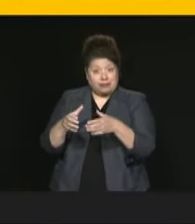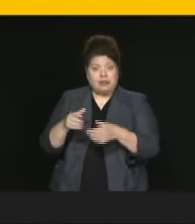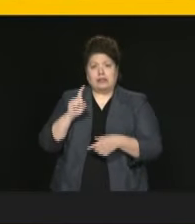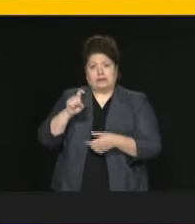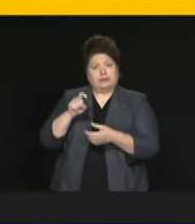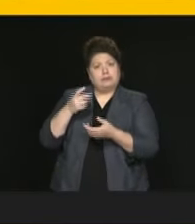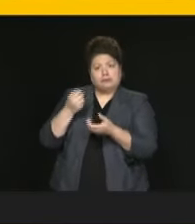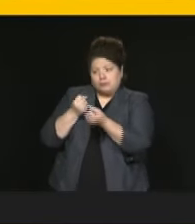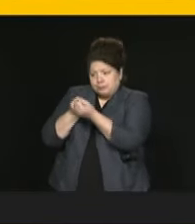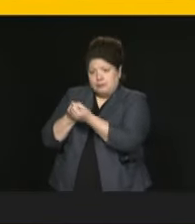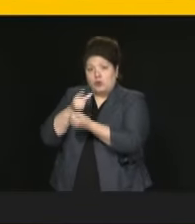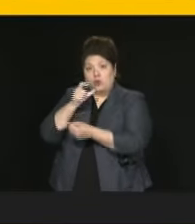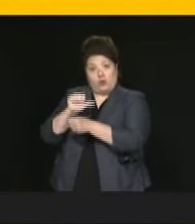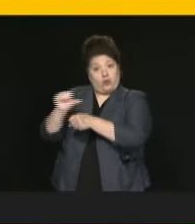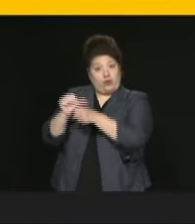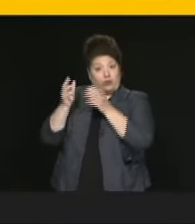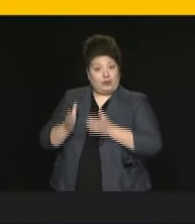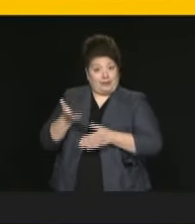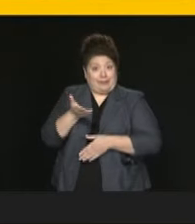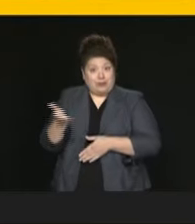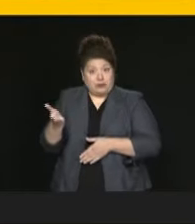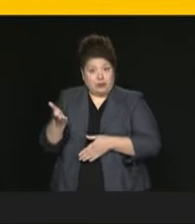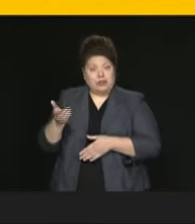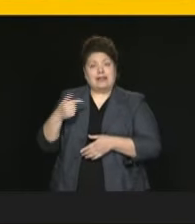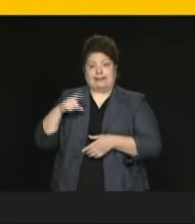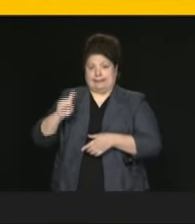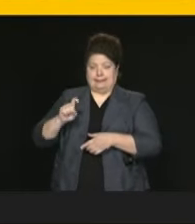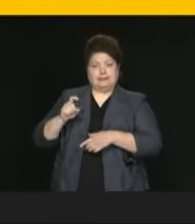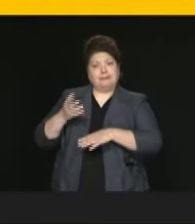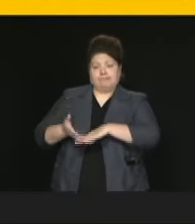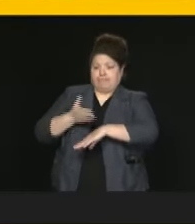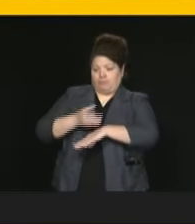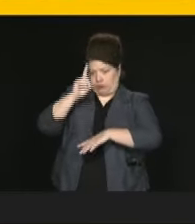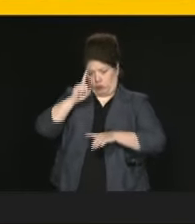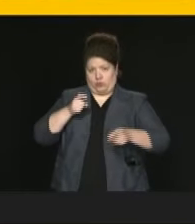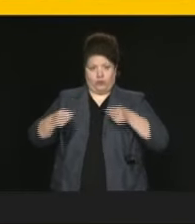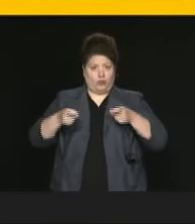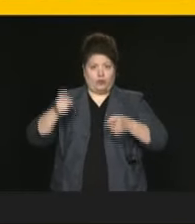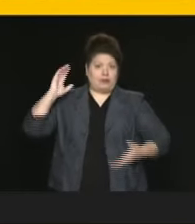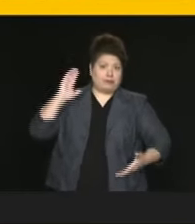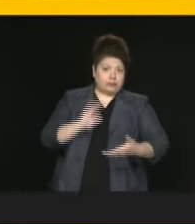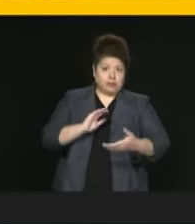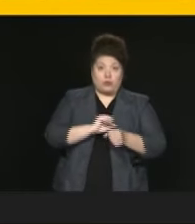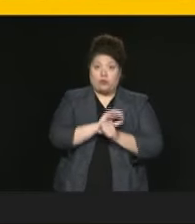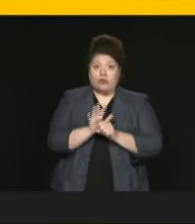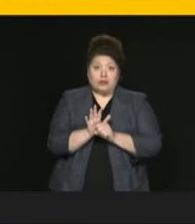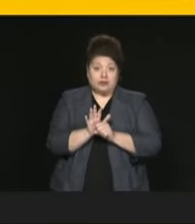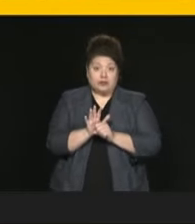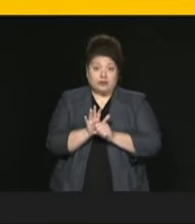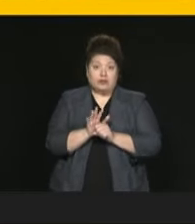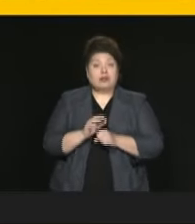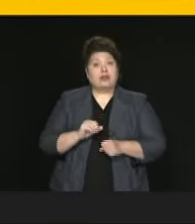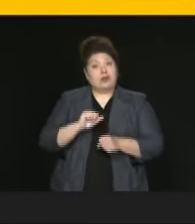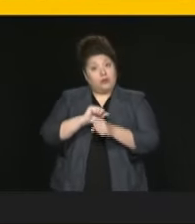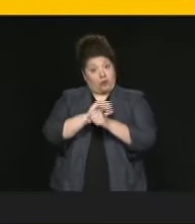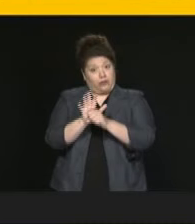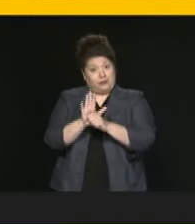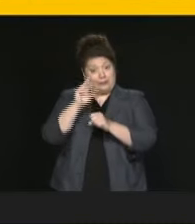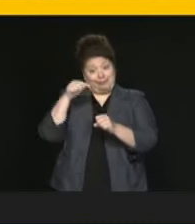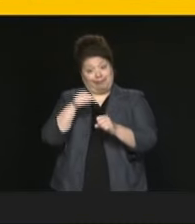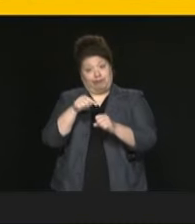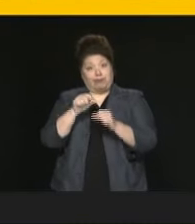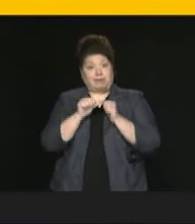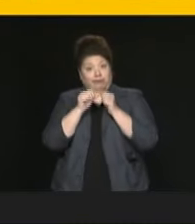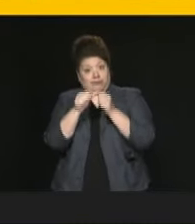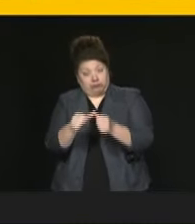of maintaining control of the virus. We will be living with COVID-19 for some time. If we make it a priority to